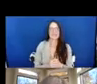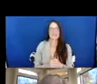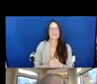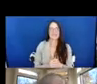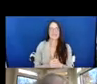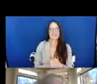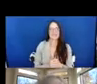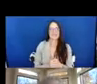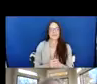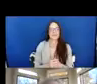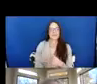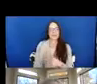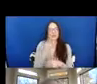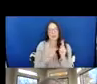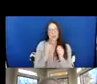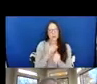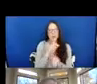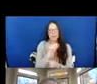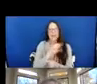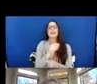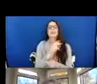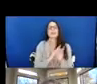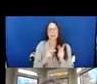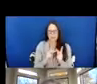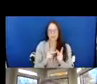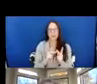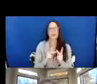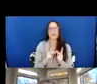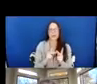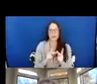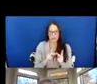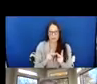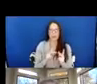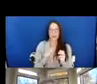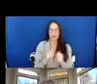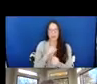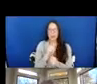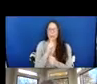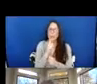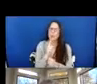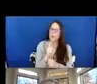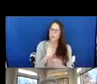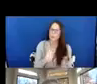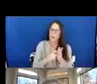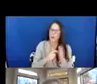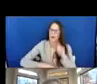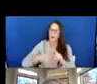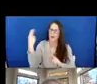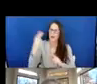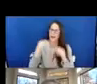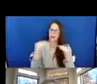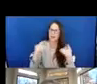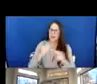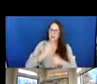For people with disabilities and people whose disabilities ordinarily require a very high level of care, people like my beautiful